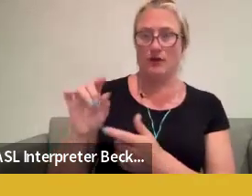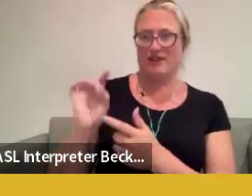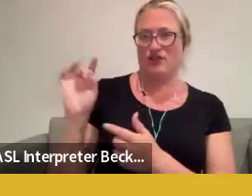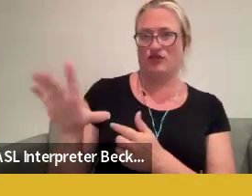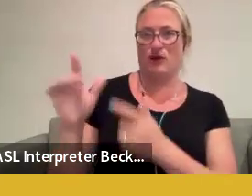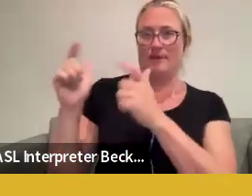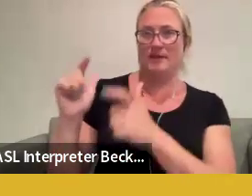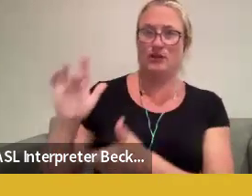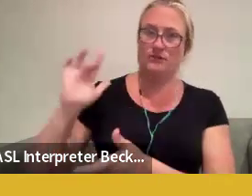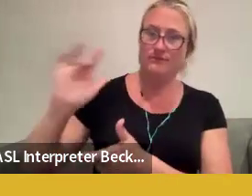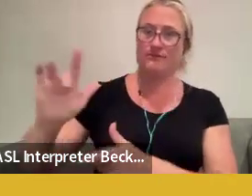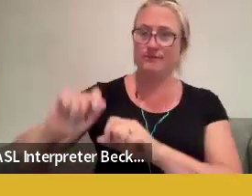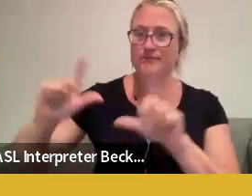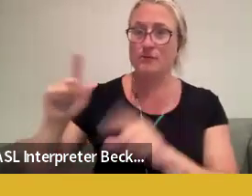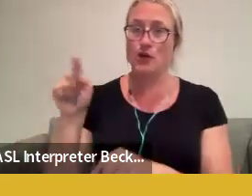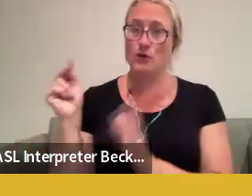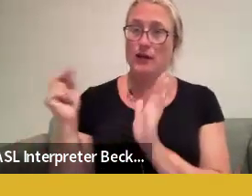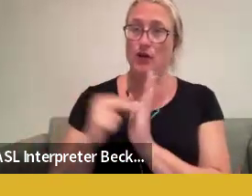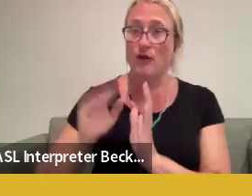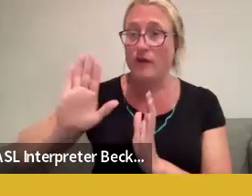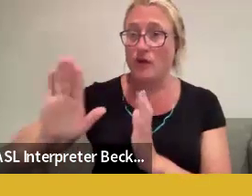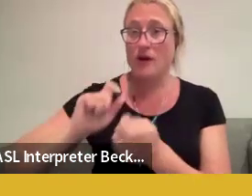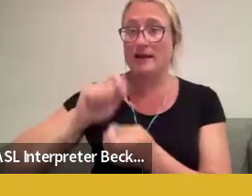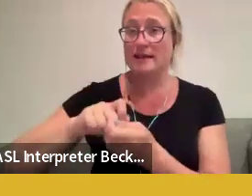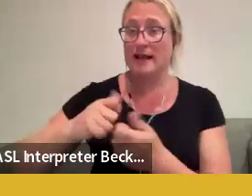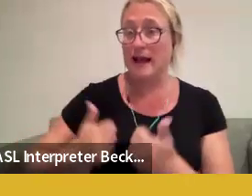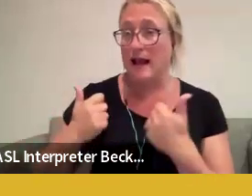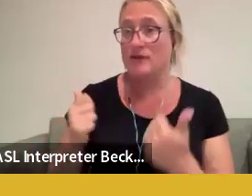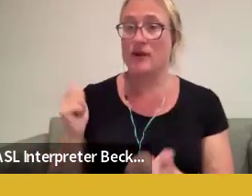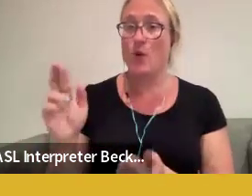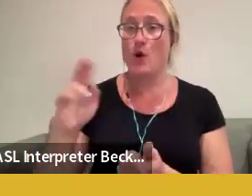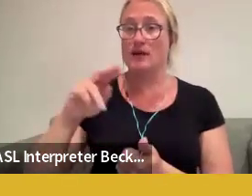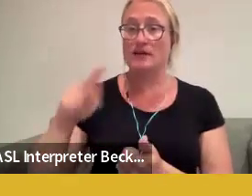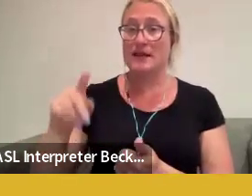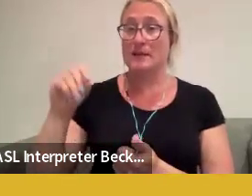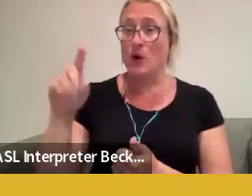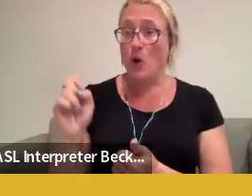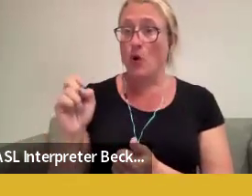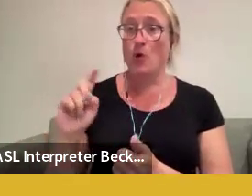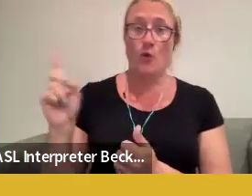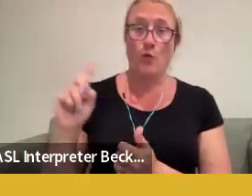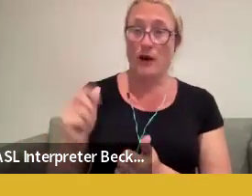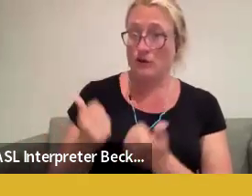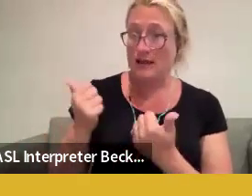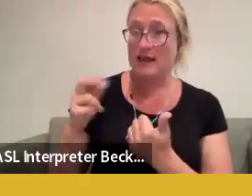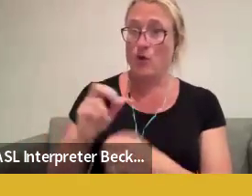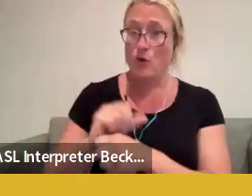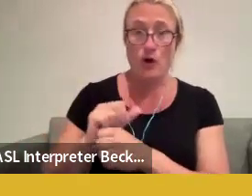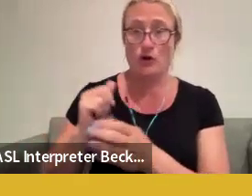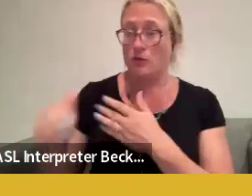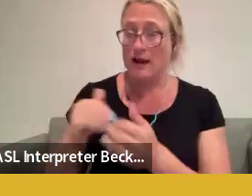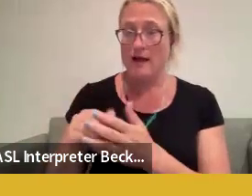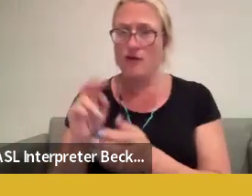vulnerability index. You can look up your exact address, you can look up your zip code, areas that you spend a lot of time, and see